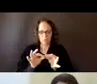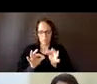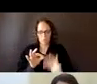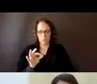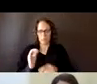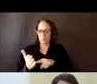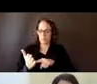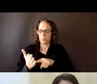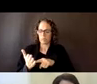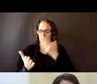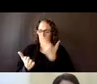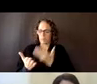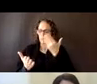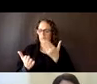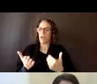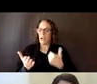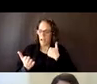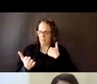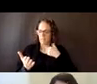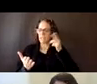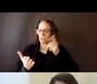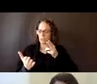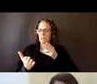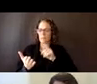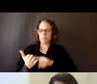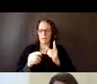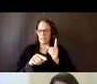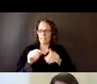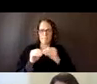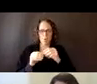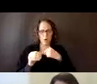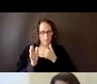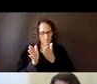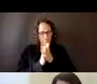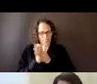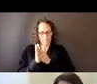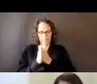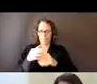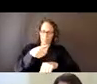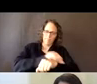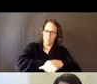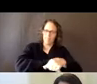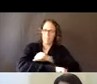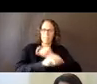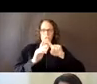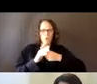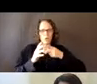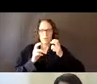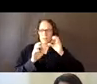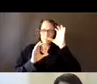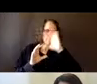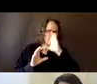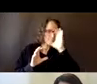was the validation that I needed to continue searching and fighting. And I had the opportunity to make some trips